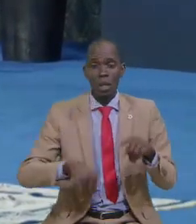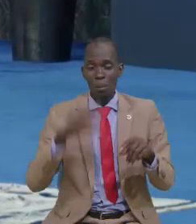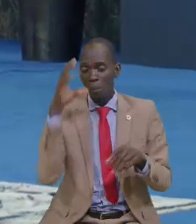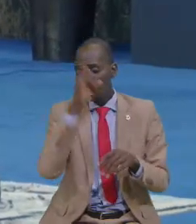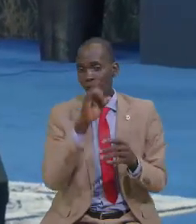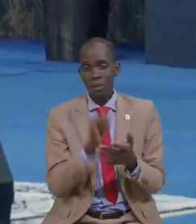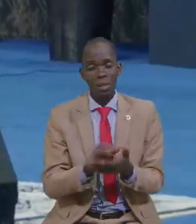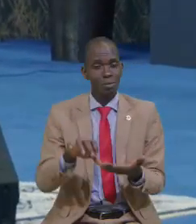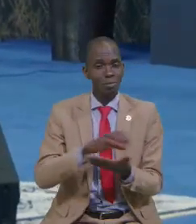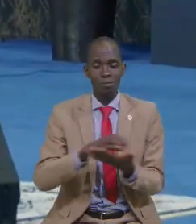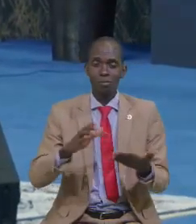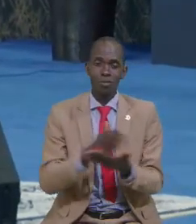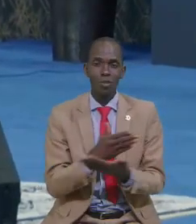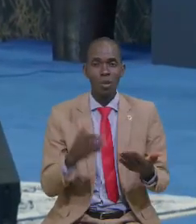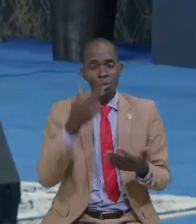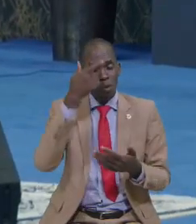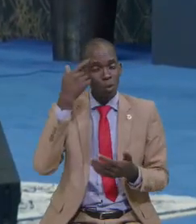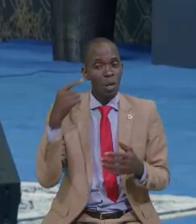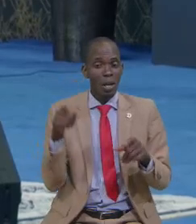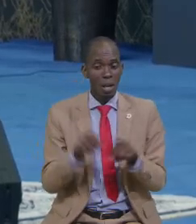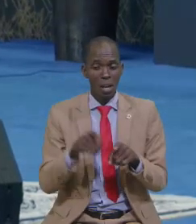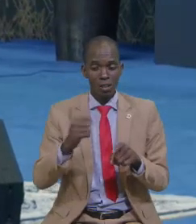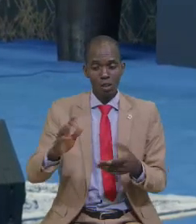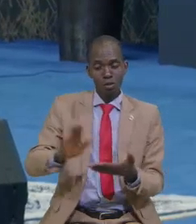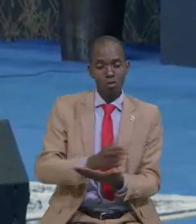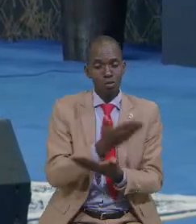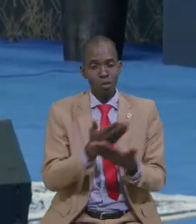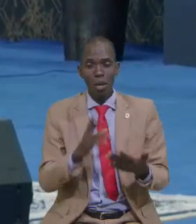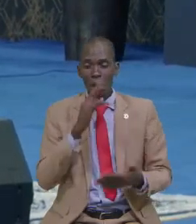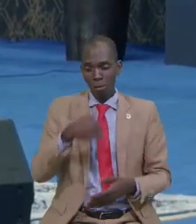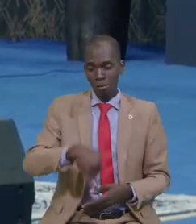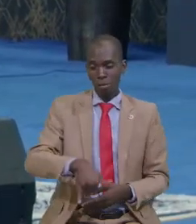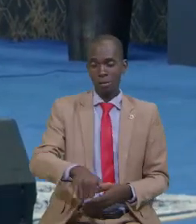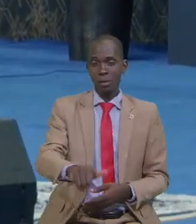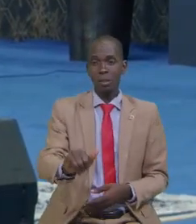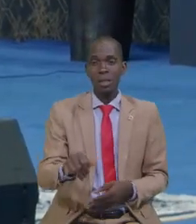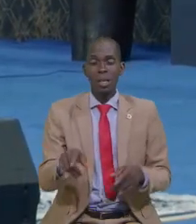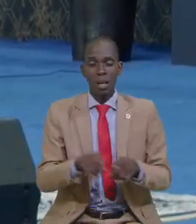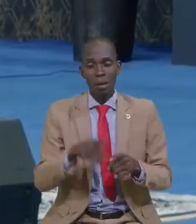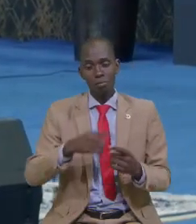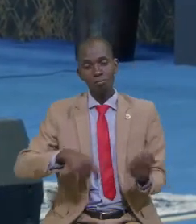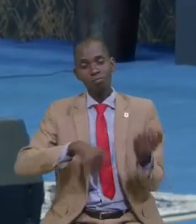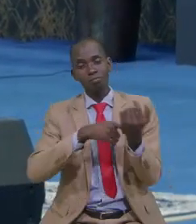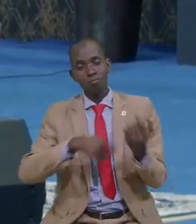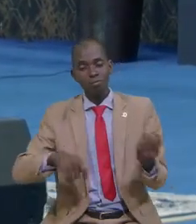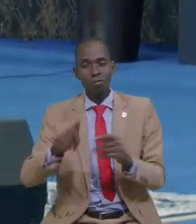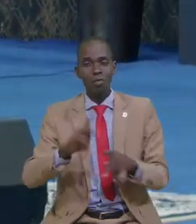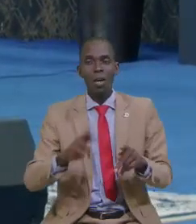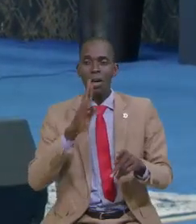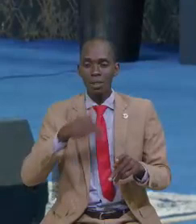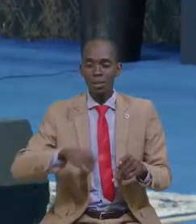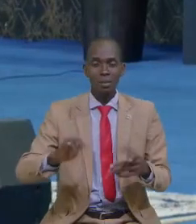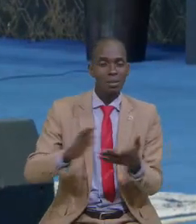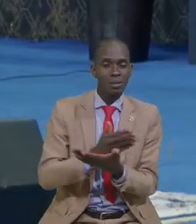know, while the songs are going on, while the orchestra, while they are rejoicing, it may